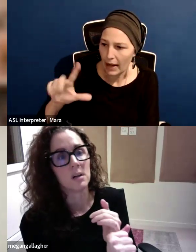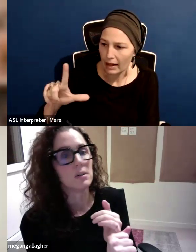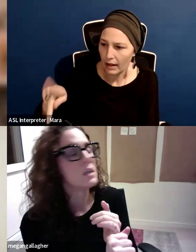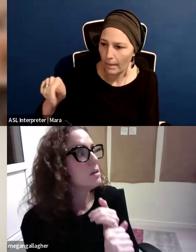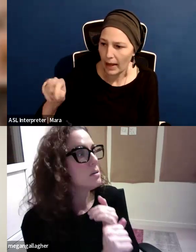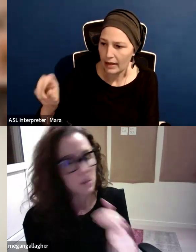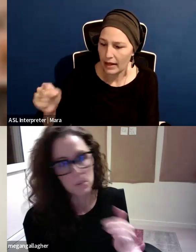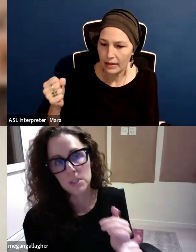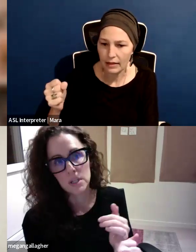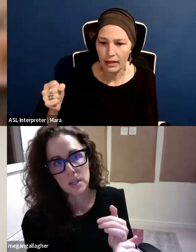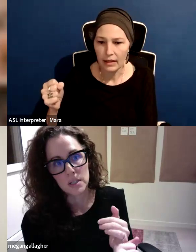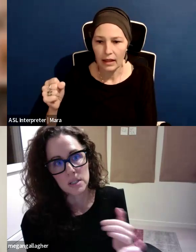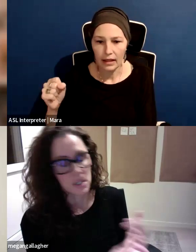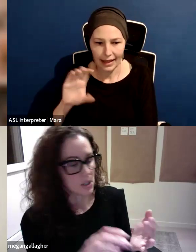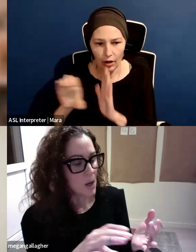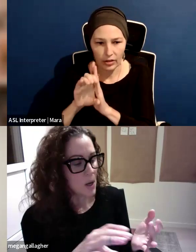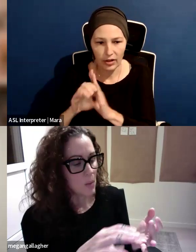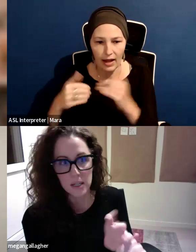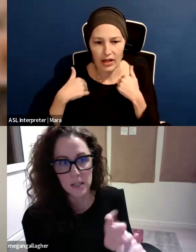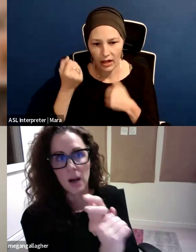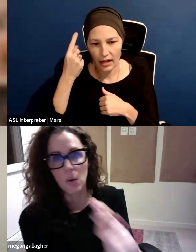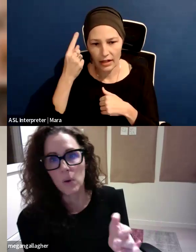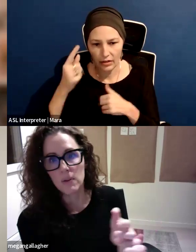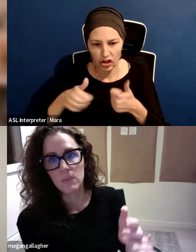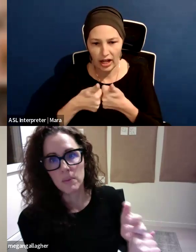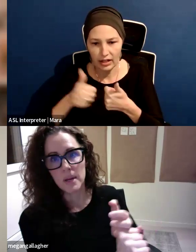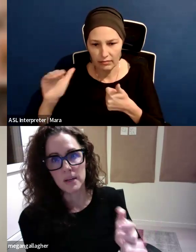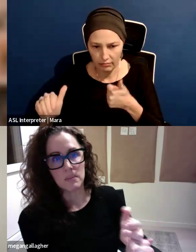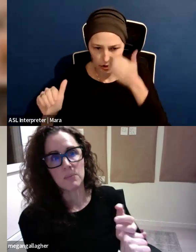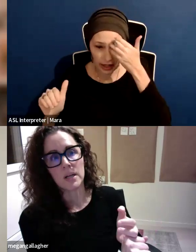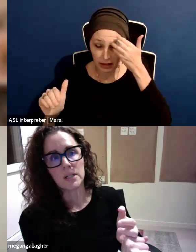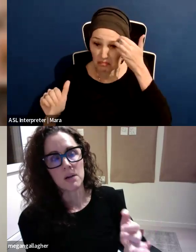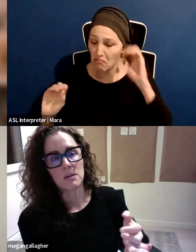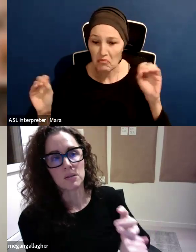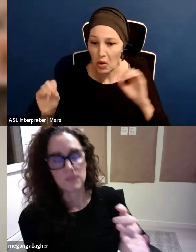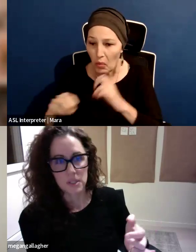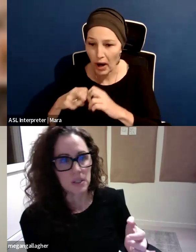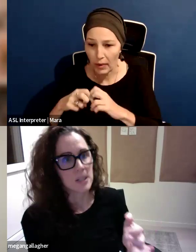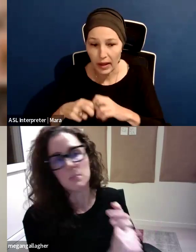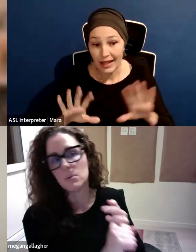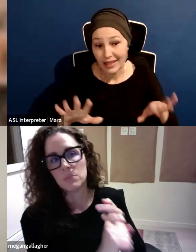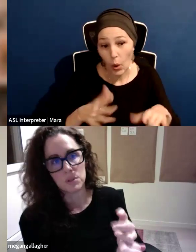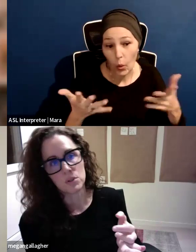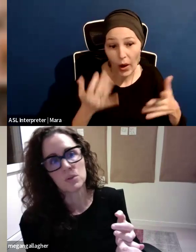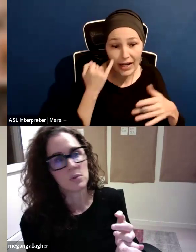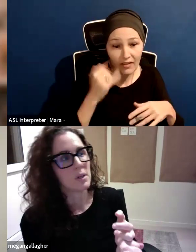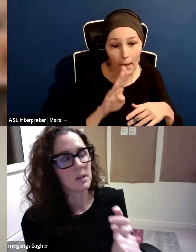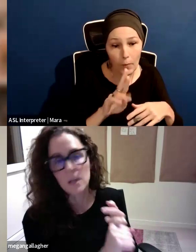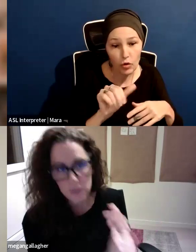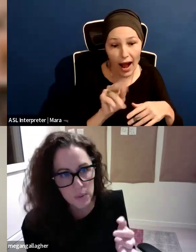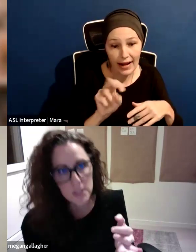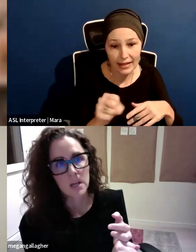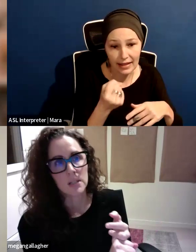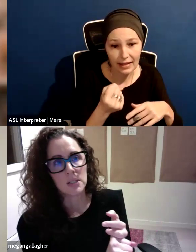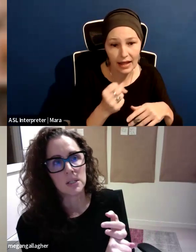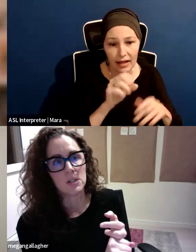challenged child, there wasn't any hesitation. When I said, what if we made Brian's character physically disabled and built this whole storyline,